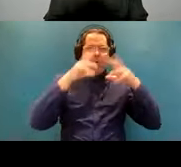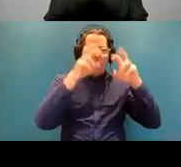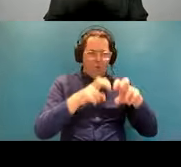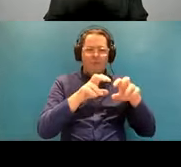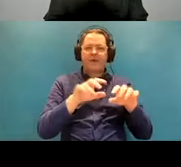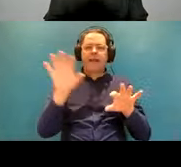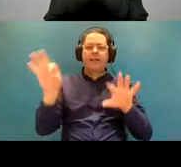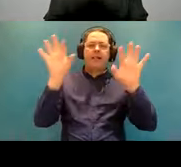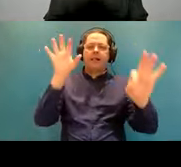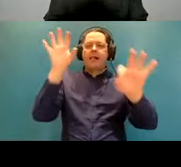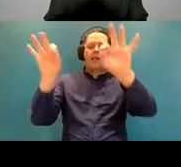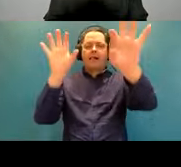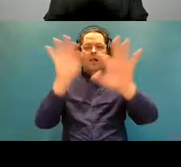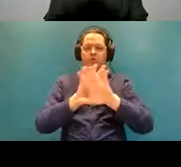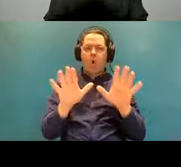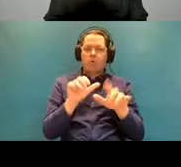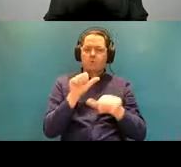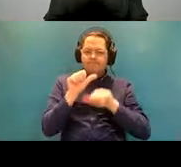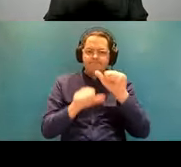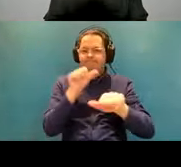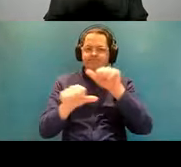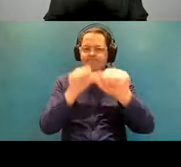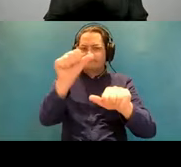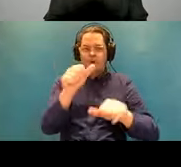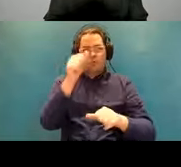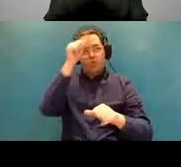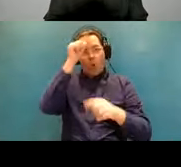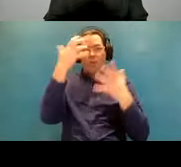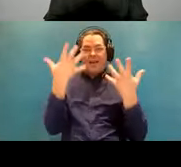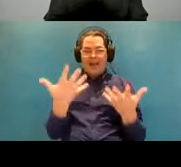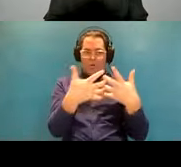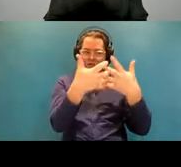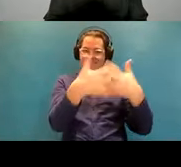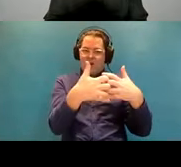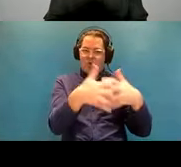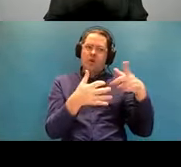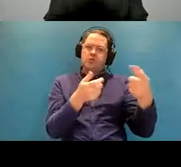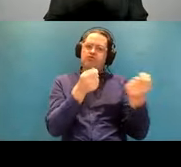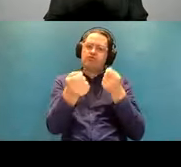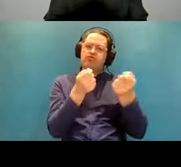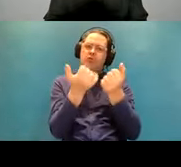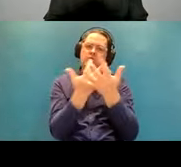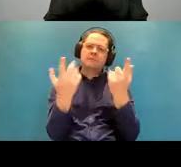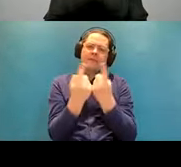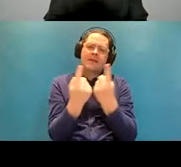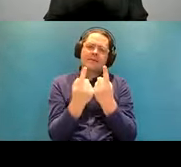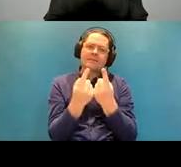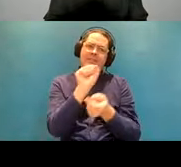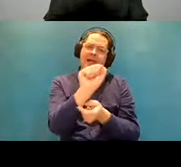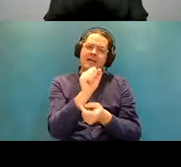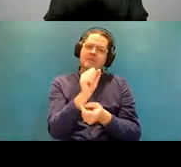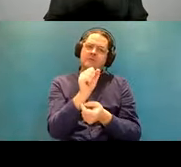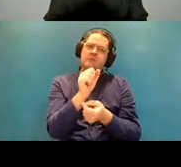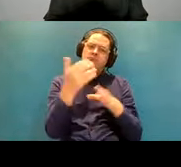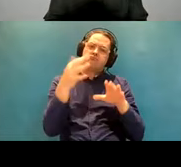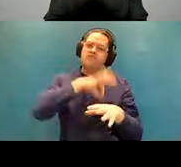the technology and how it works, and particularly the political economy of the technology, so how it actually functions, how it makes money, how